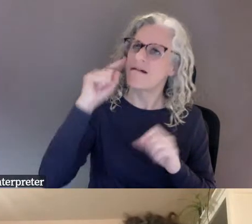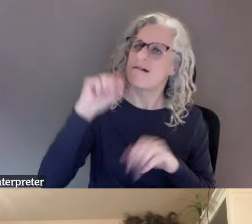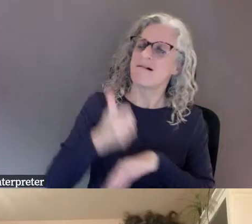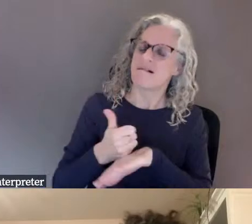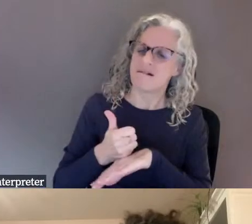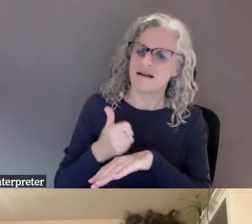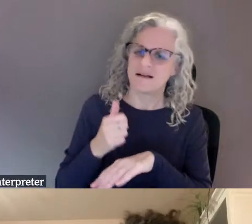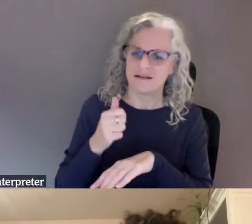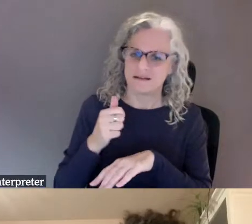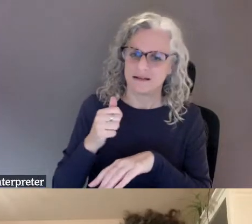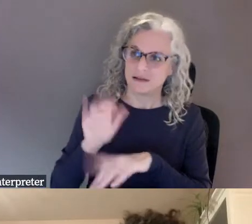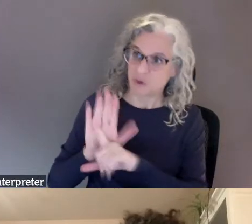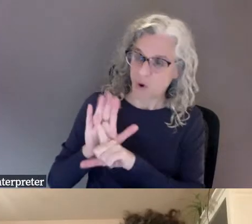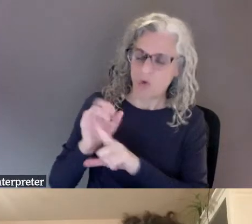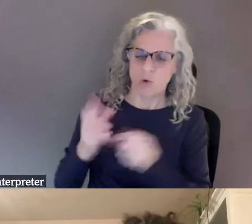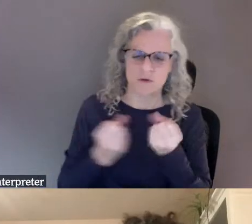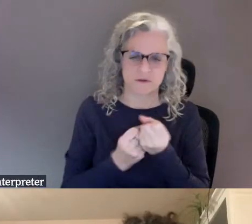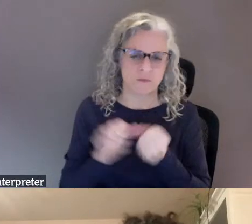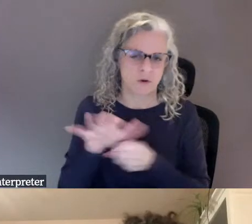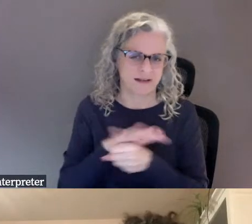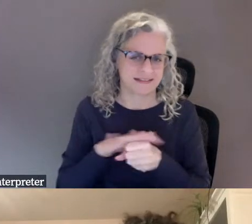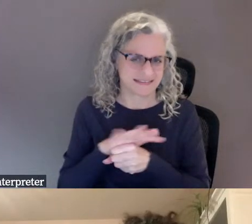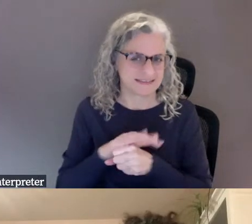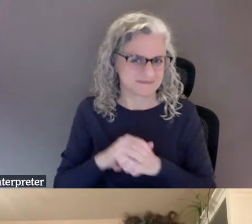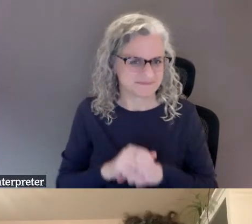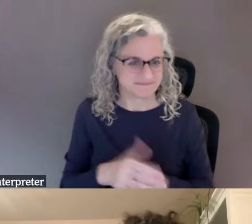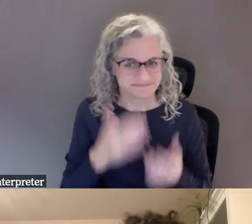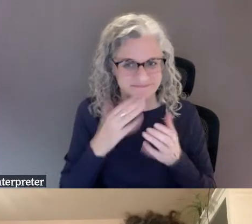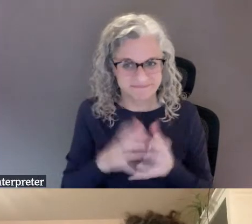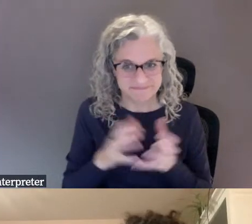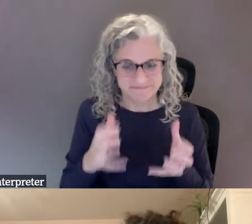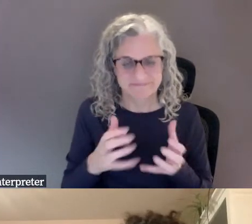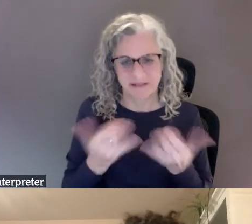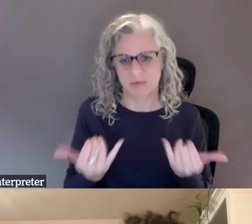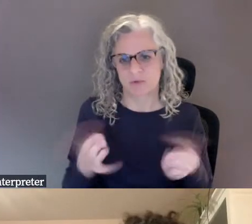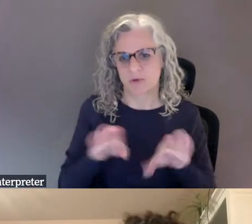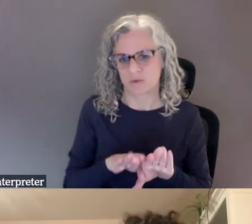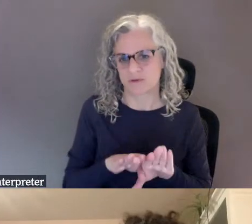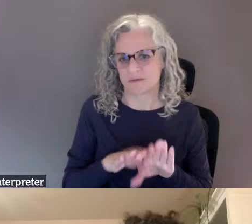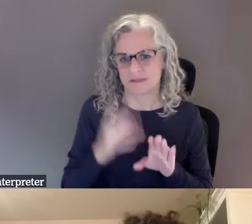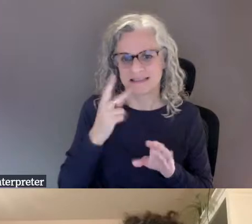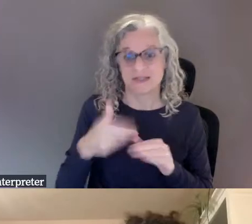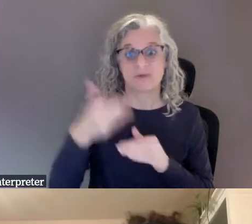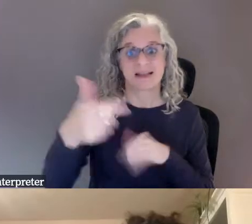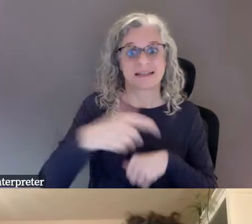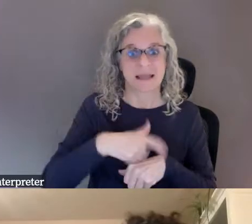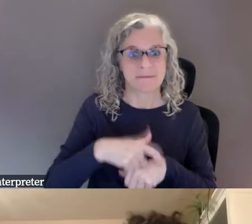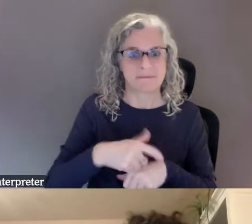existing campaigns in your area. Thank you all so much, and we'll close out here and see you all on the next one.